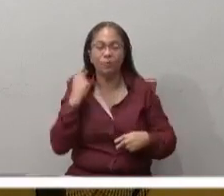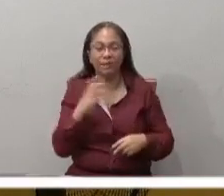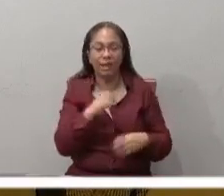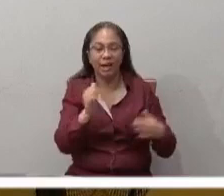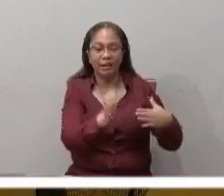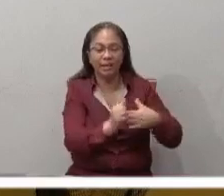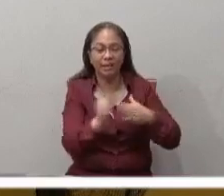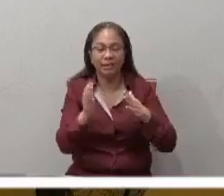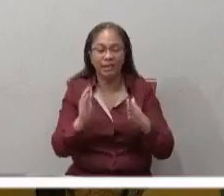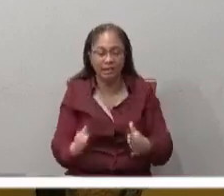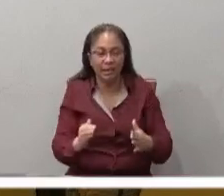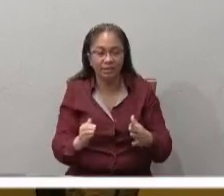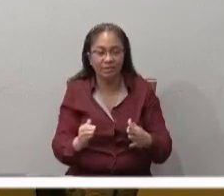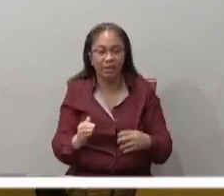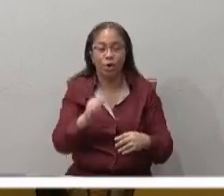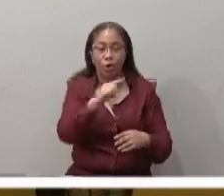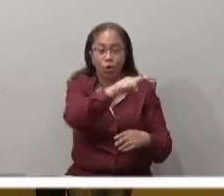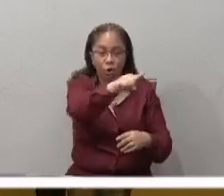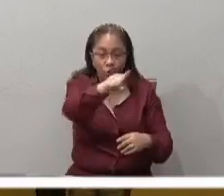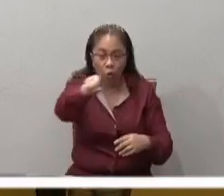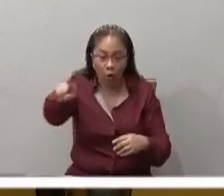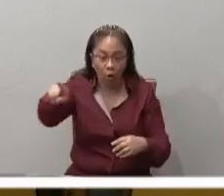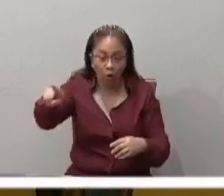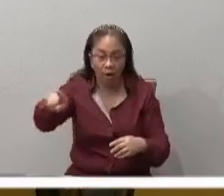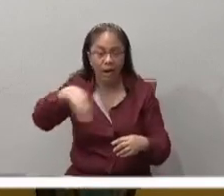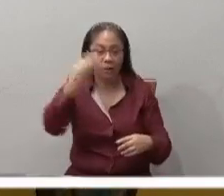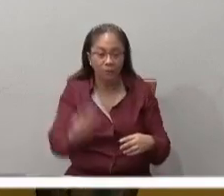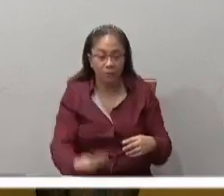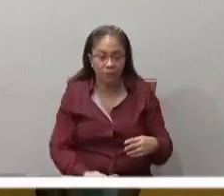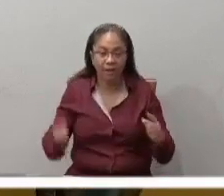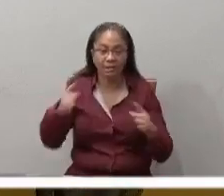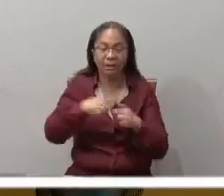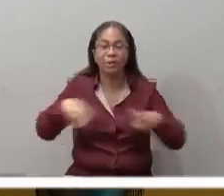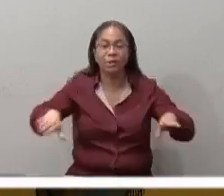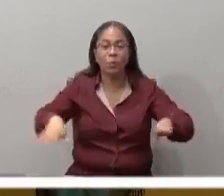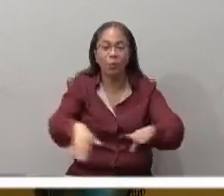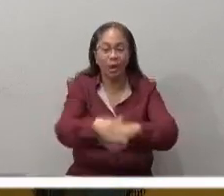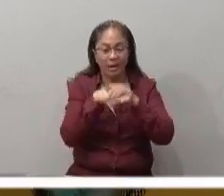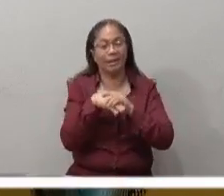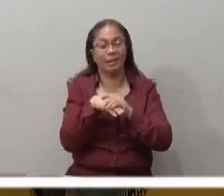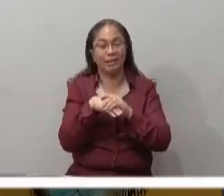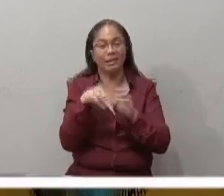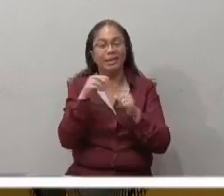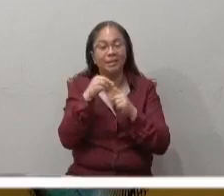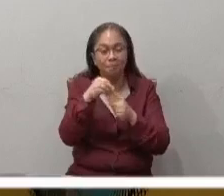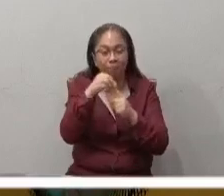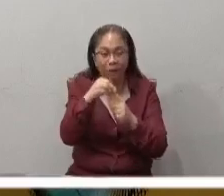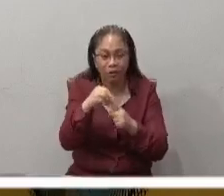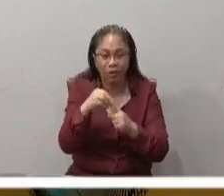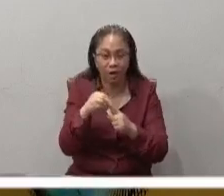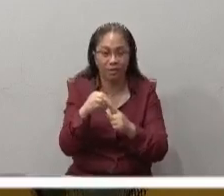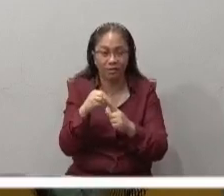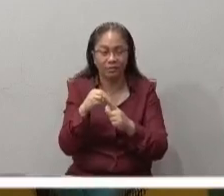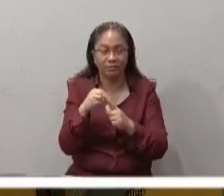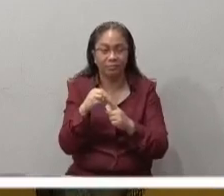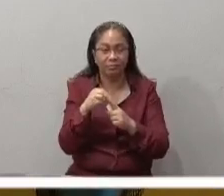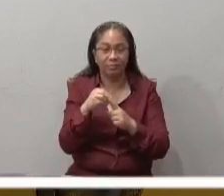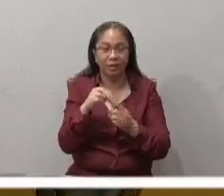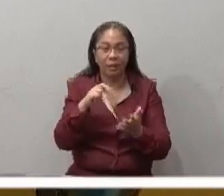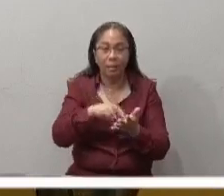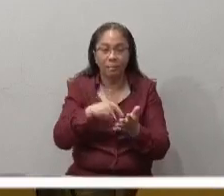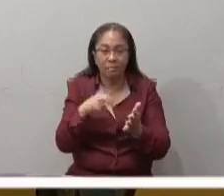them that you have been invited to this nuptial union. And because you have been